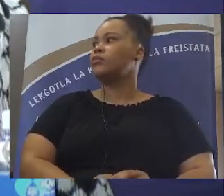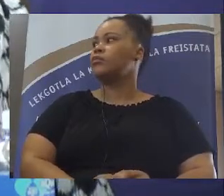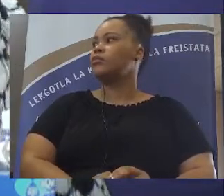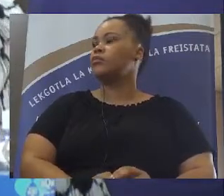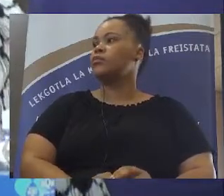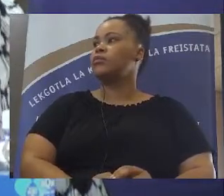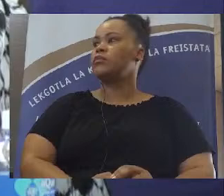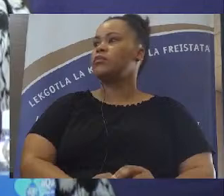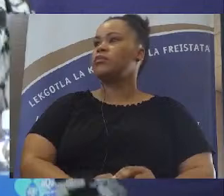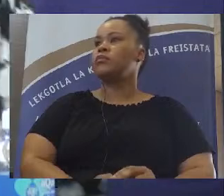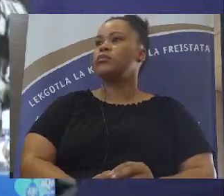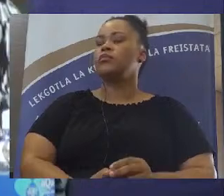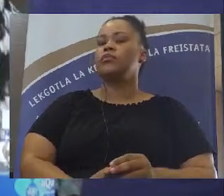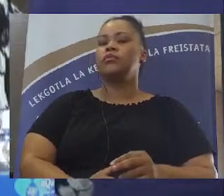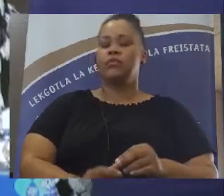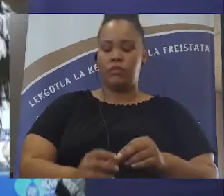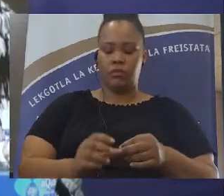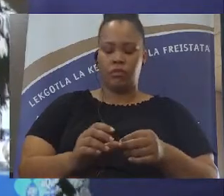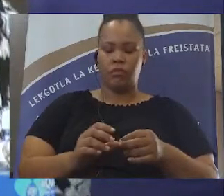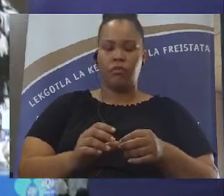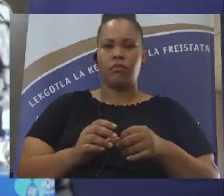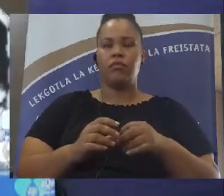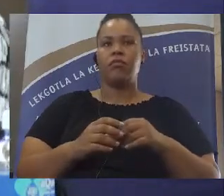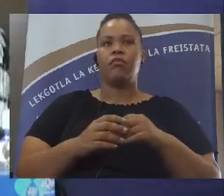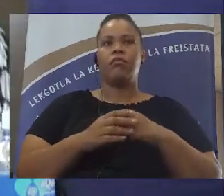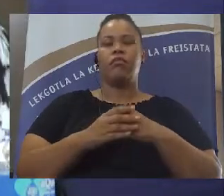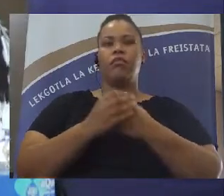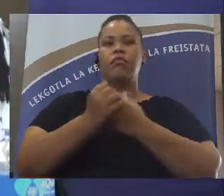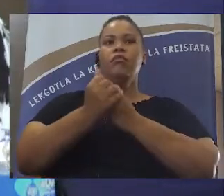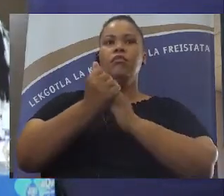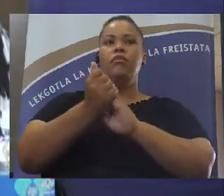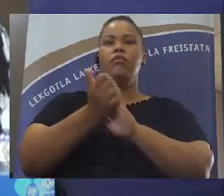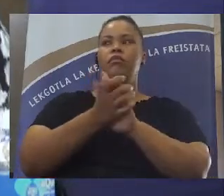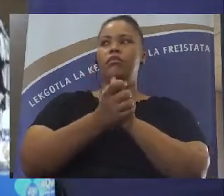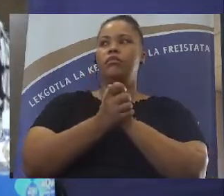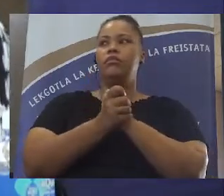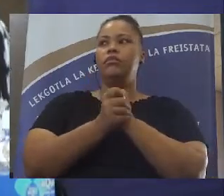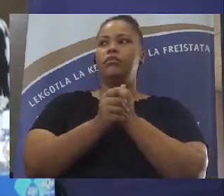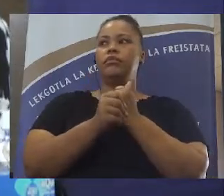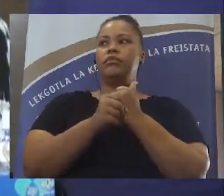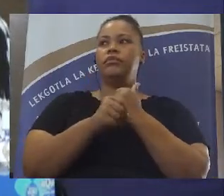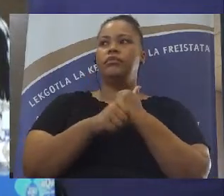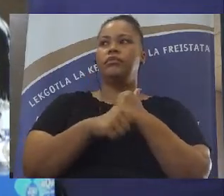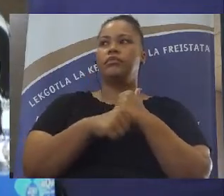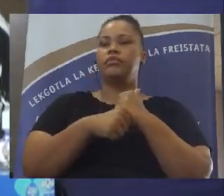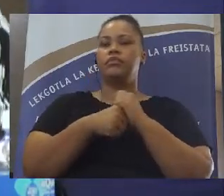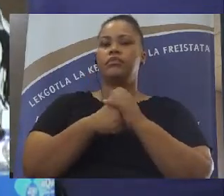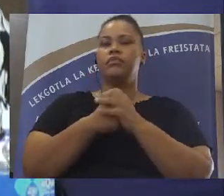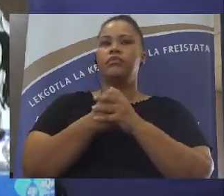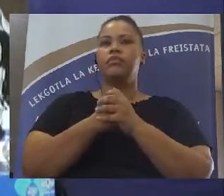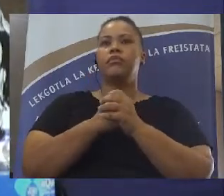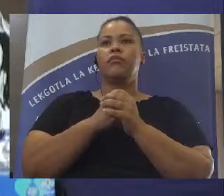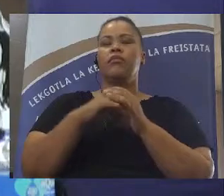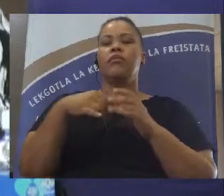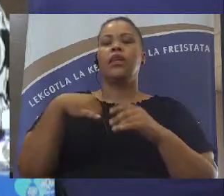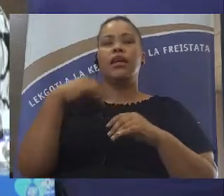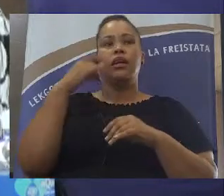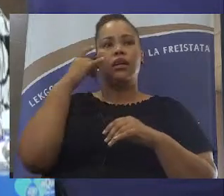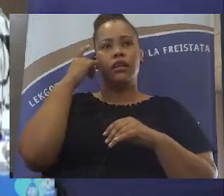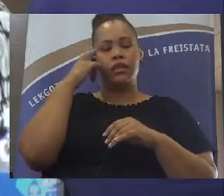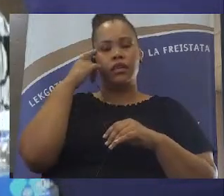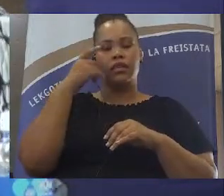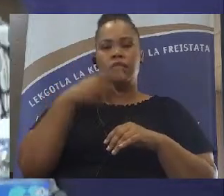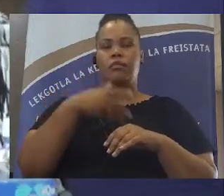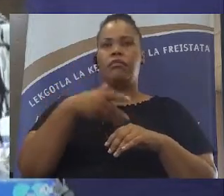Kinana mme o hlalositse tsene di hloka ho hlaloswa. So ha ile go a ke le fuwe this act,